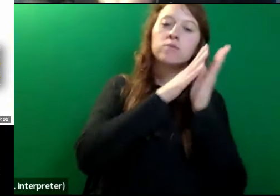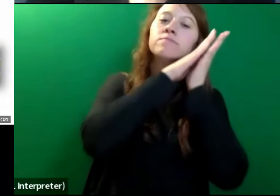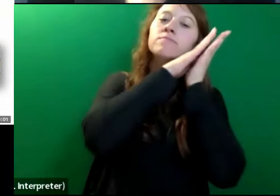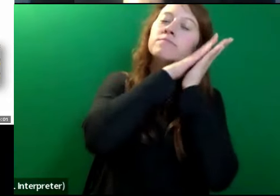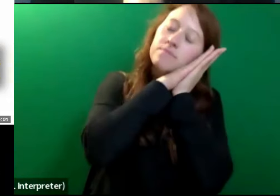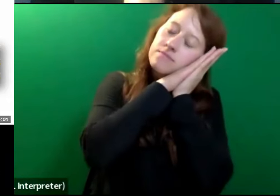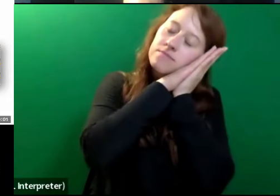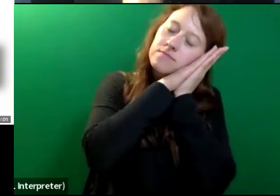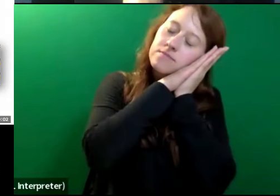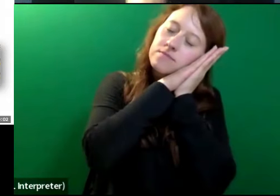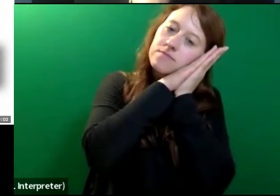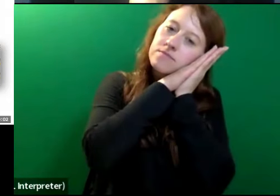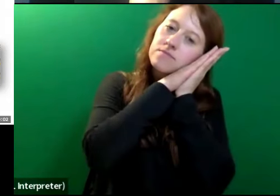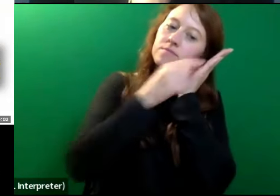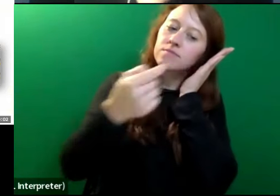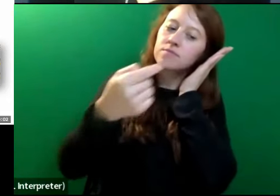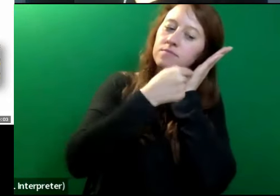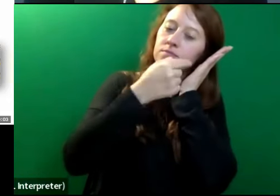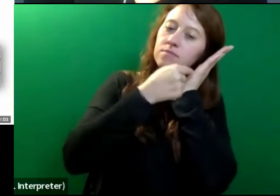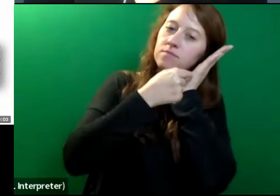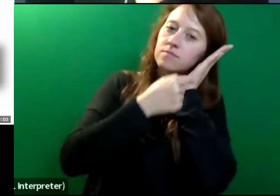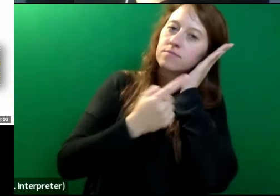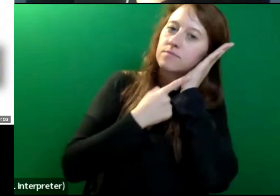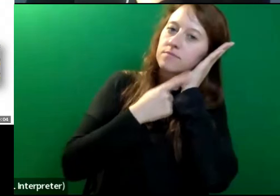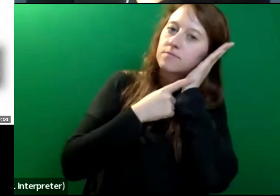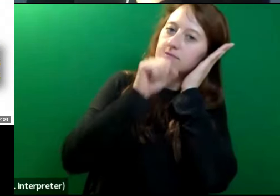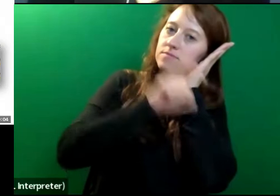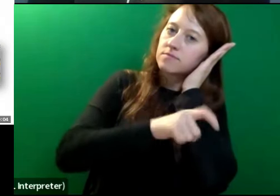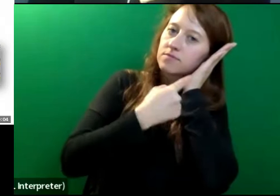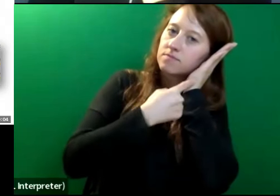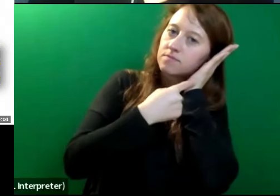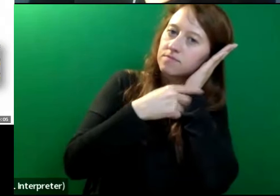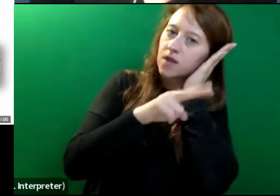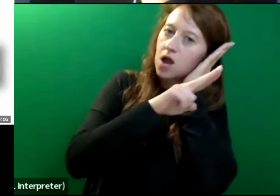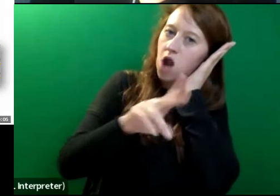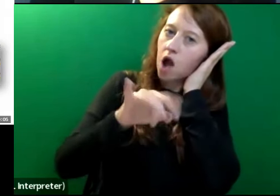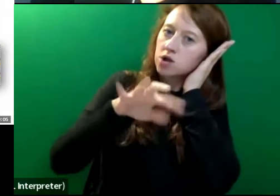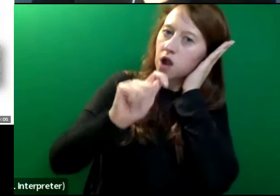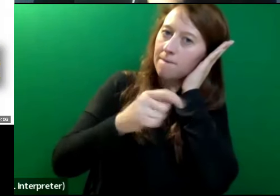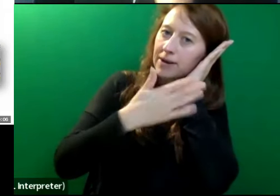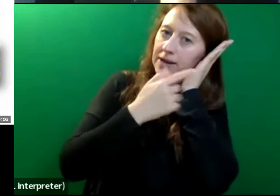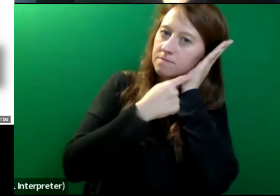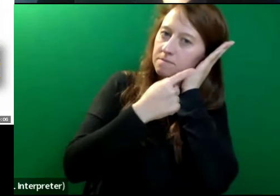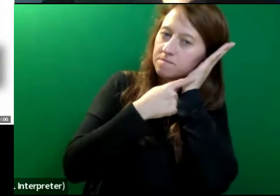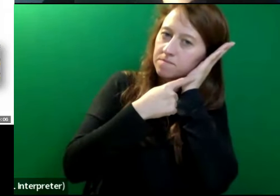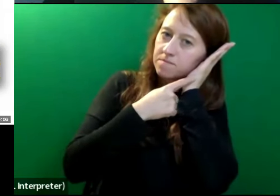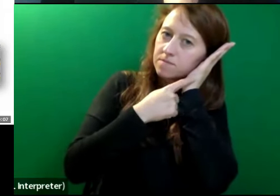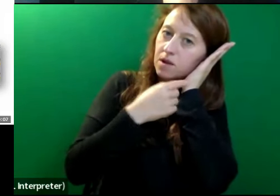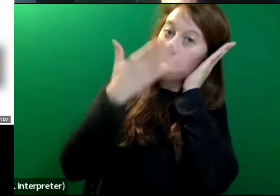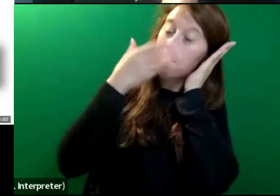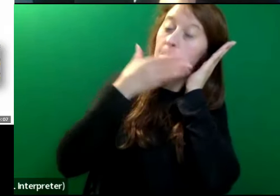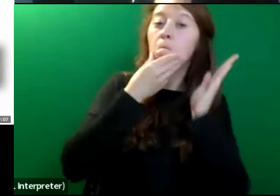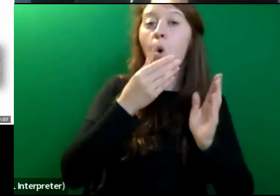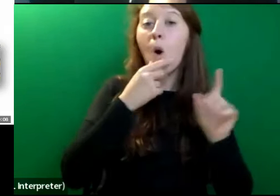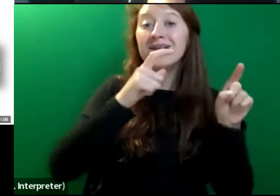the signer keeps the non-dominant hand on the face in the sleep pattern to show that it's the boy sleeping, and then signs dog with